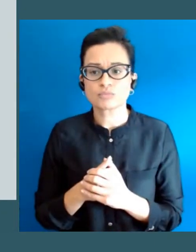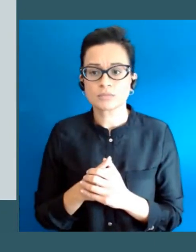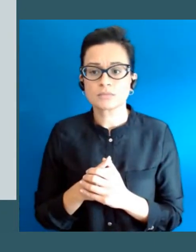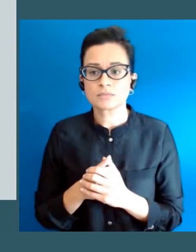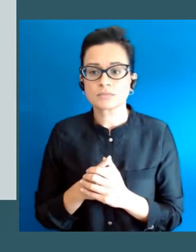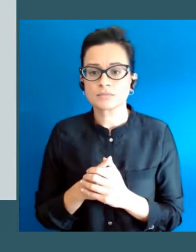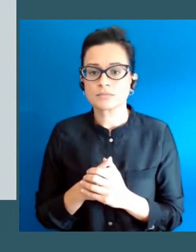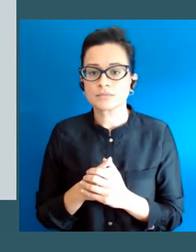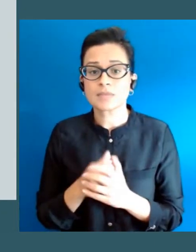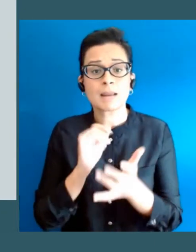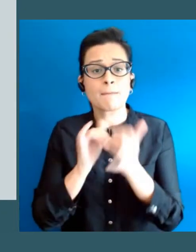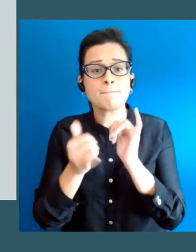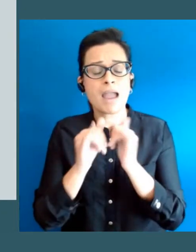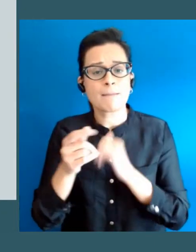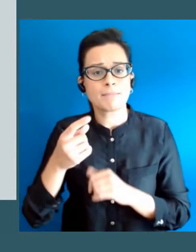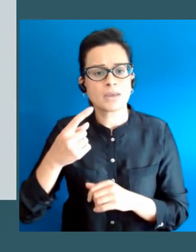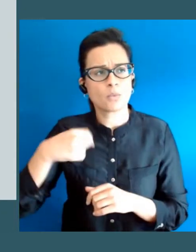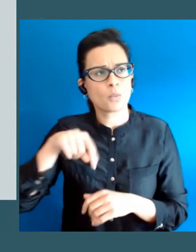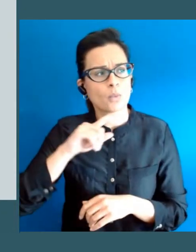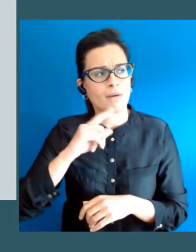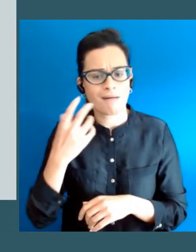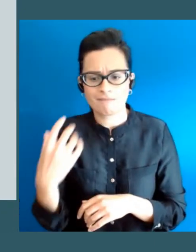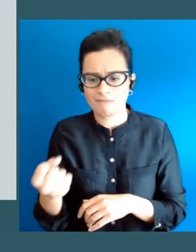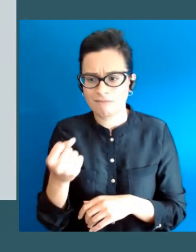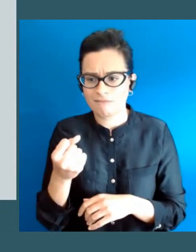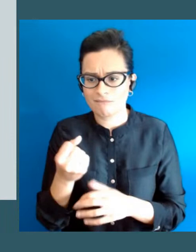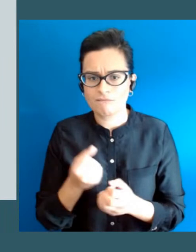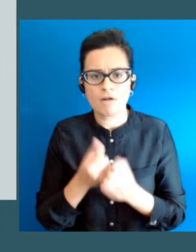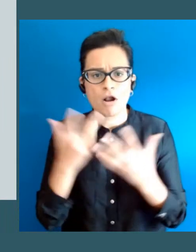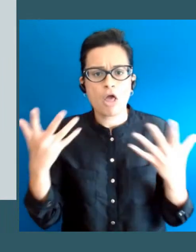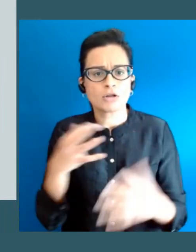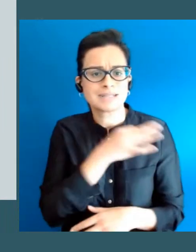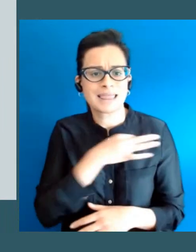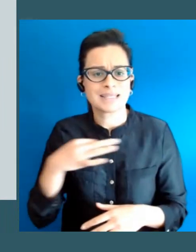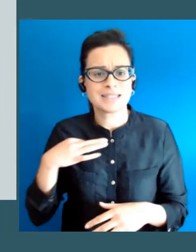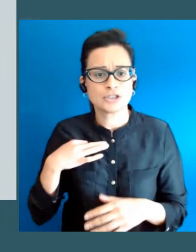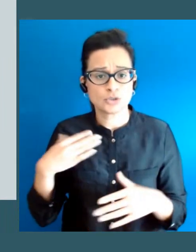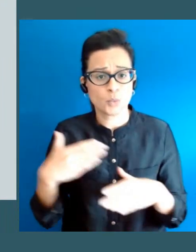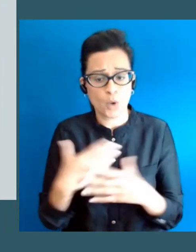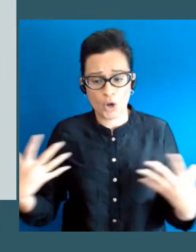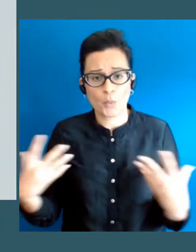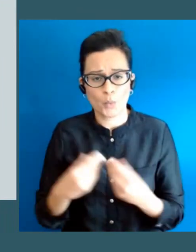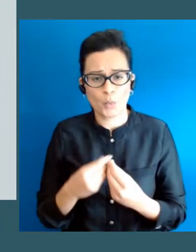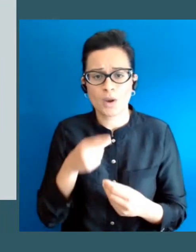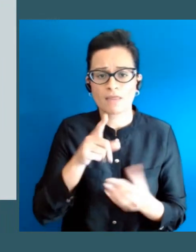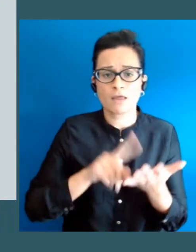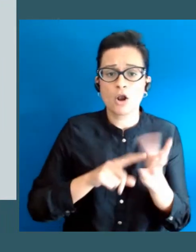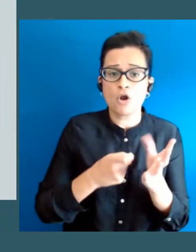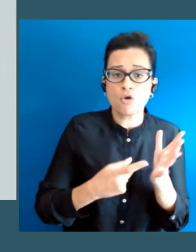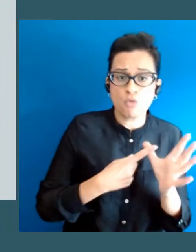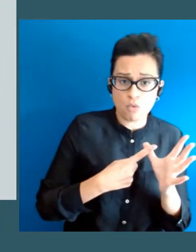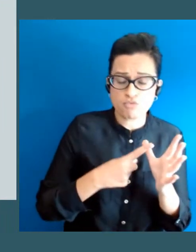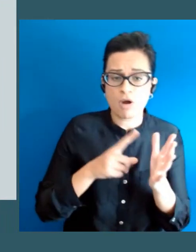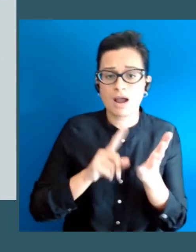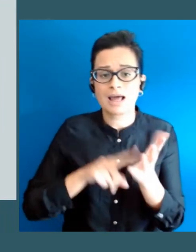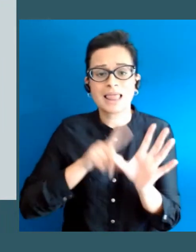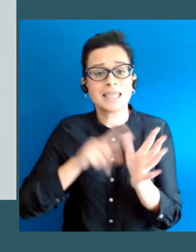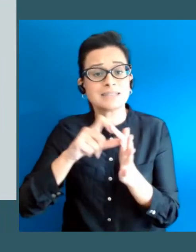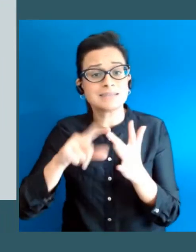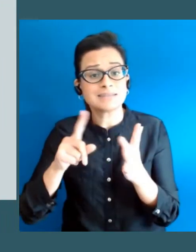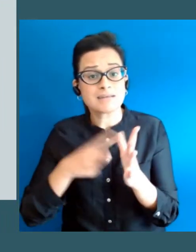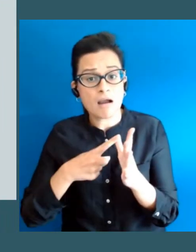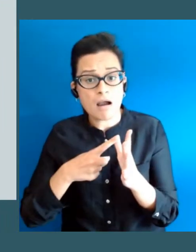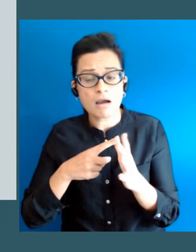maybe we've got a number of clinicians working for us. You've heard from Laura and you've heard from Lydia, both working